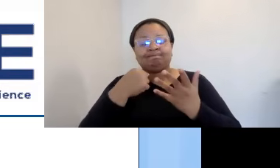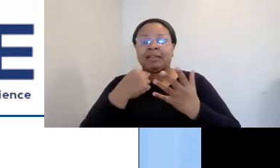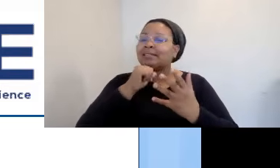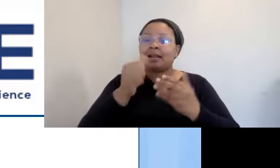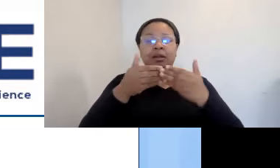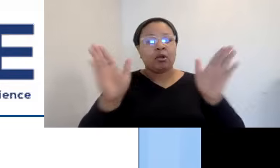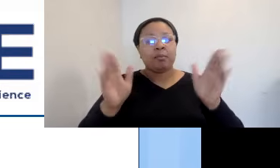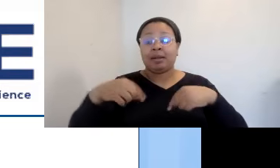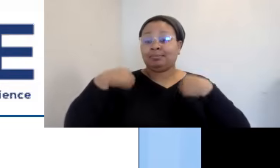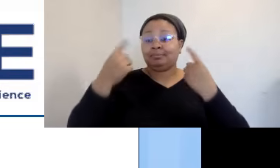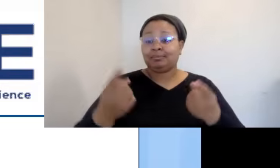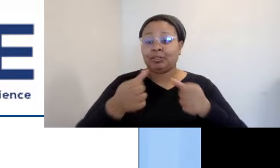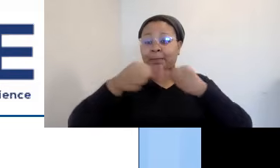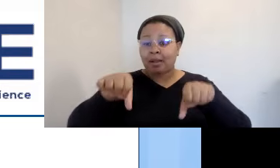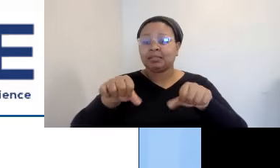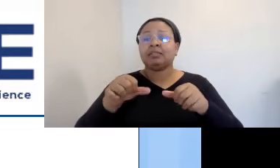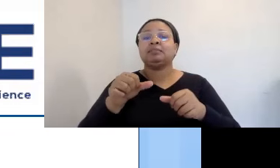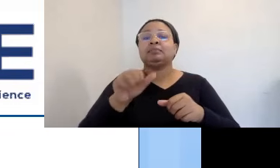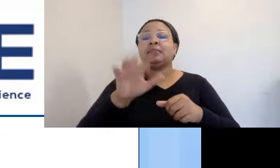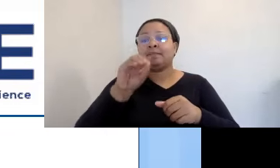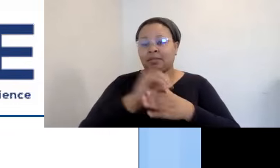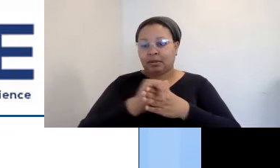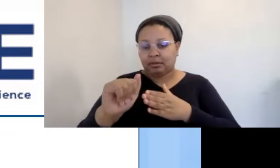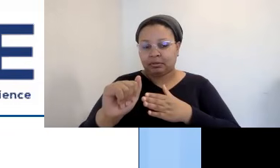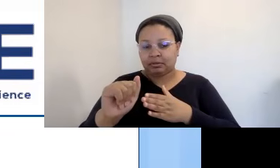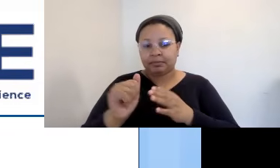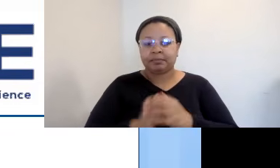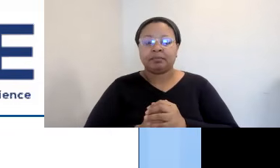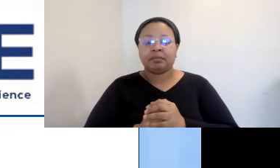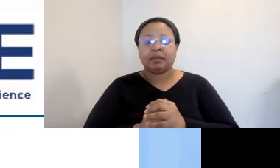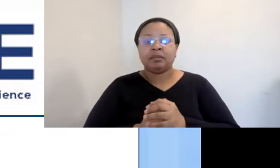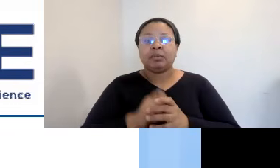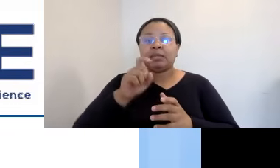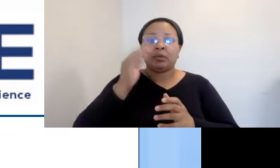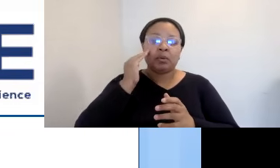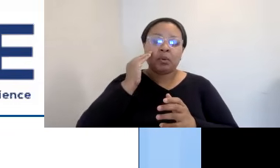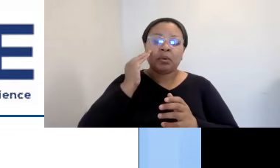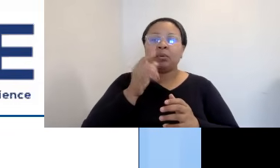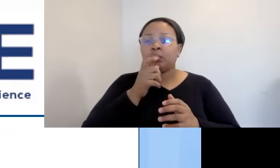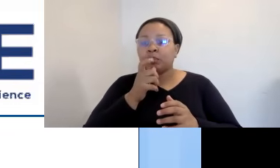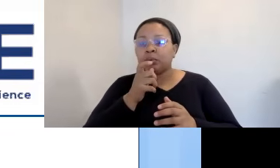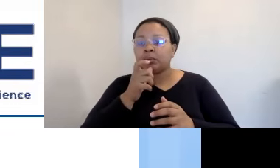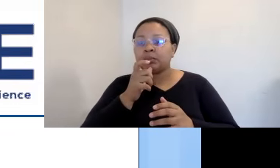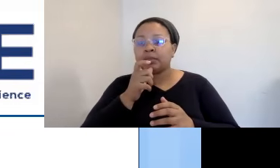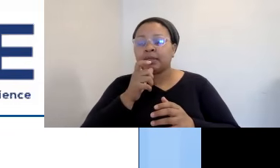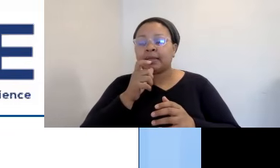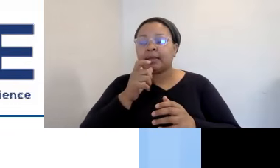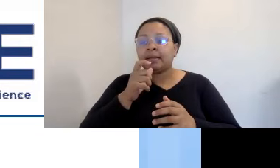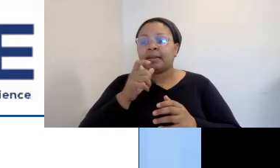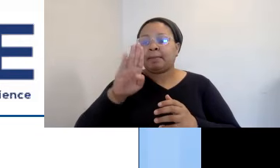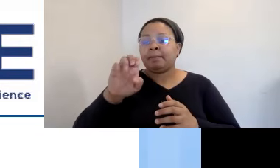enrollment can be done by the individual with a disability who is the beneficiary or an authorized legal representative,